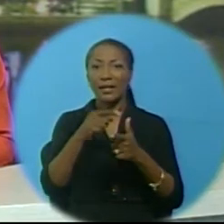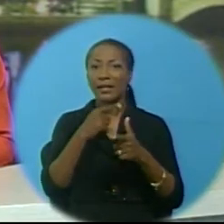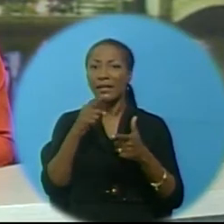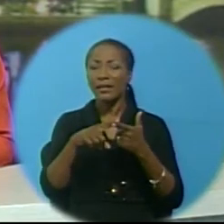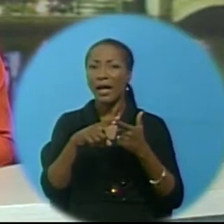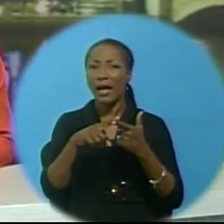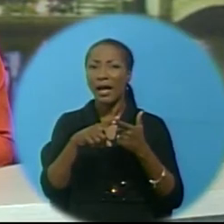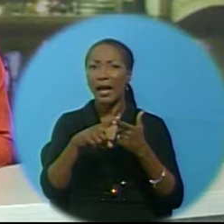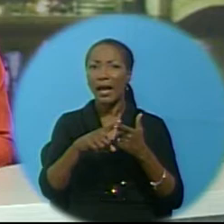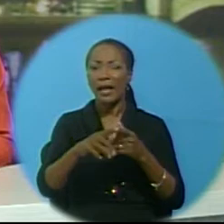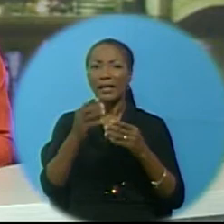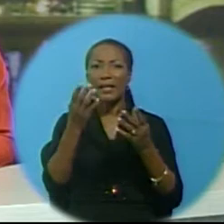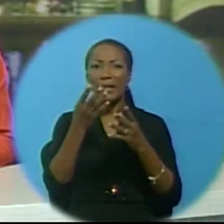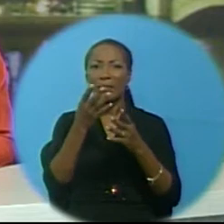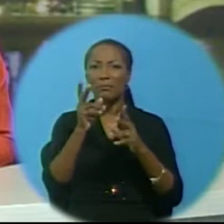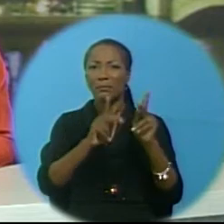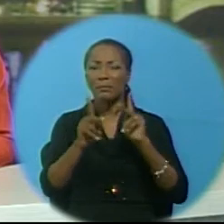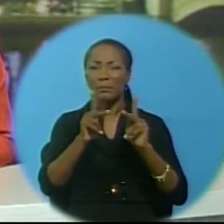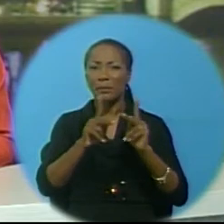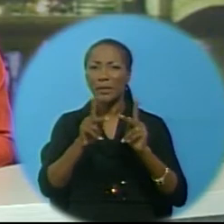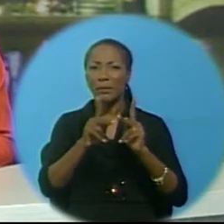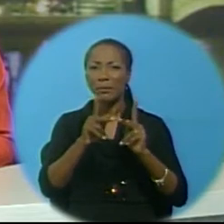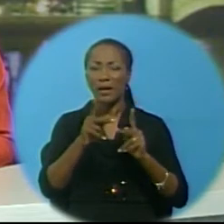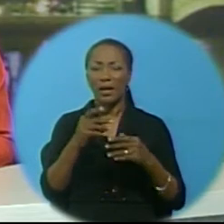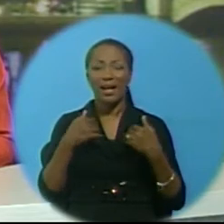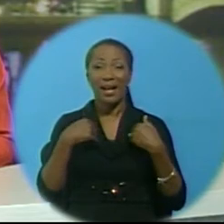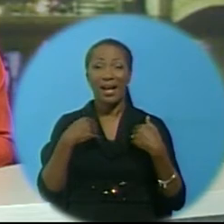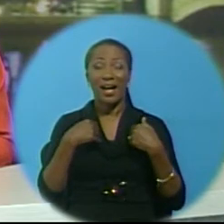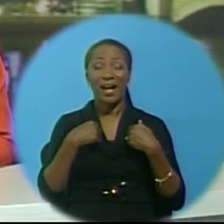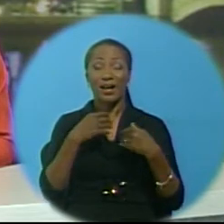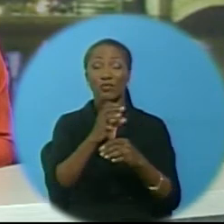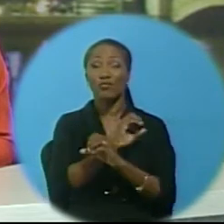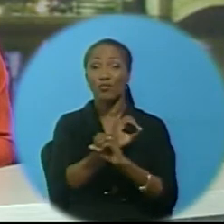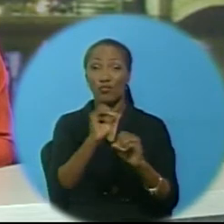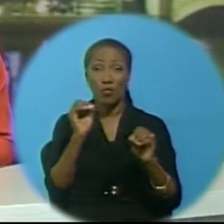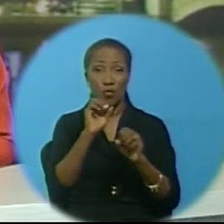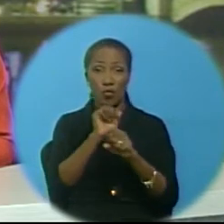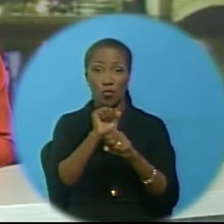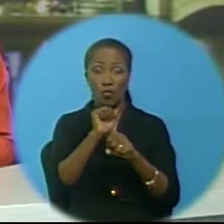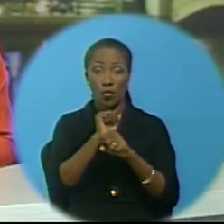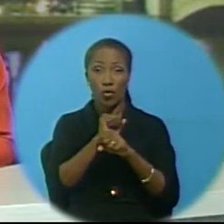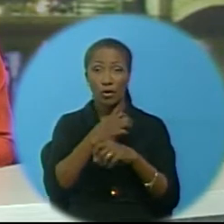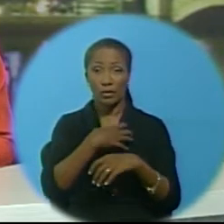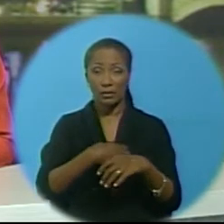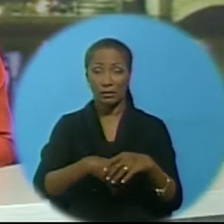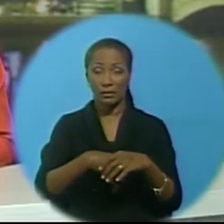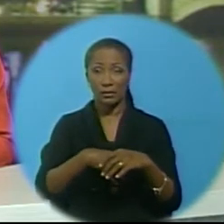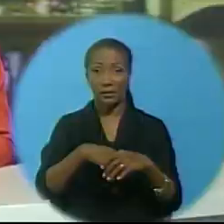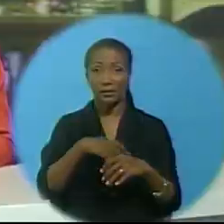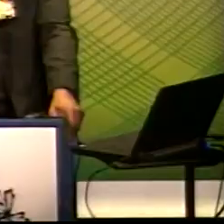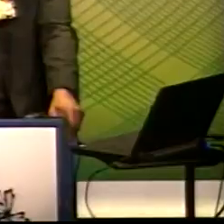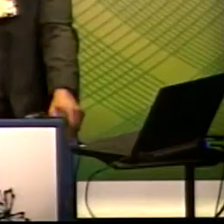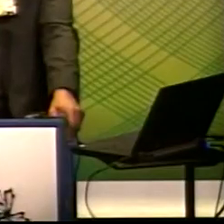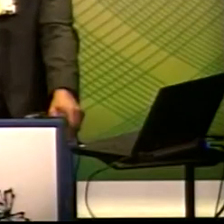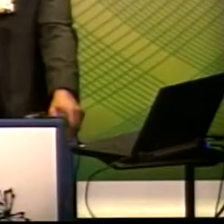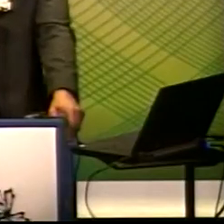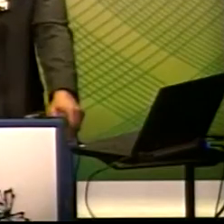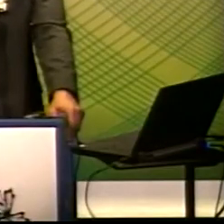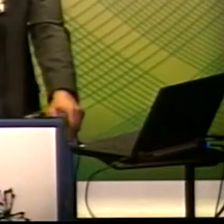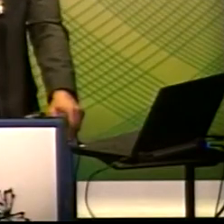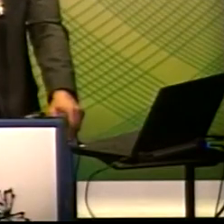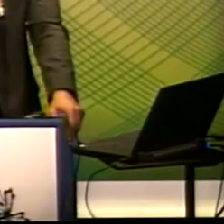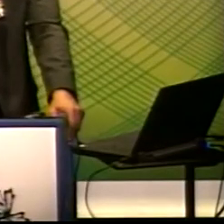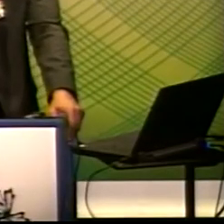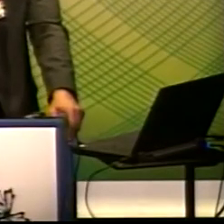and eating rats to survive because they were landless and barred from taking part in the economy. The Royal Commission